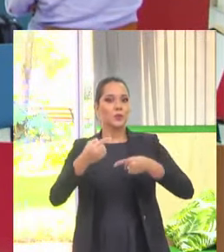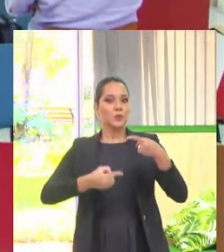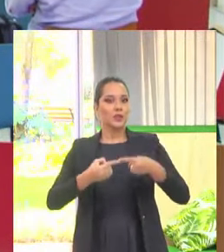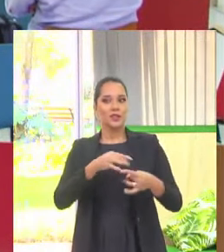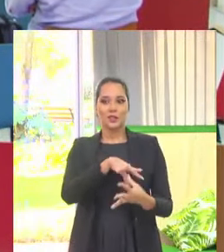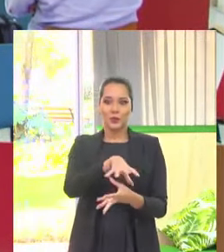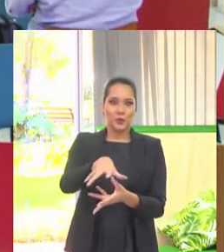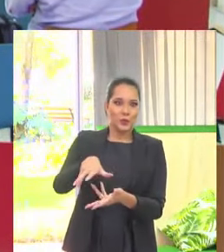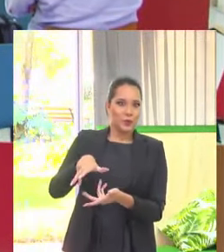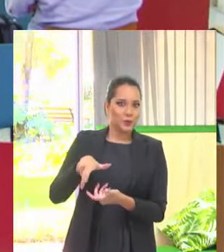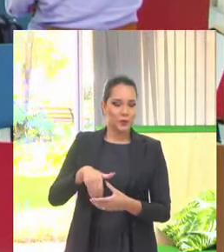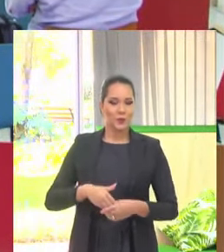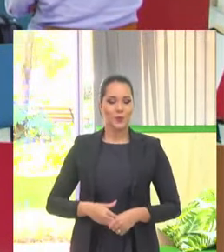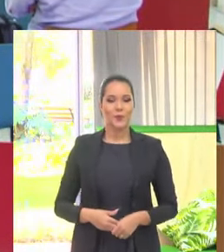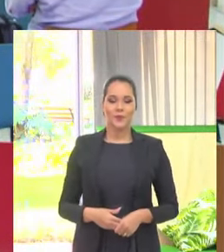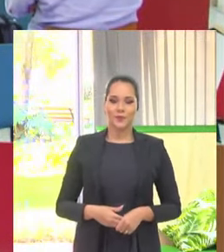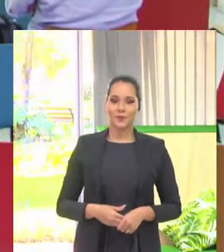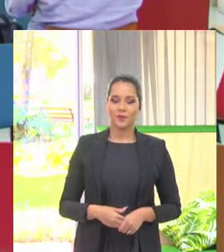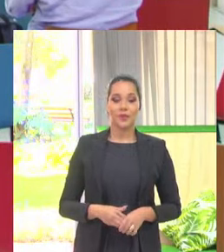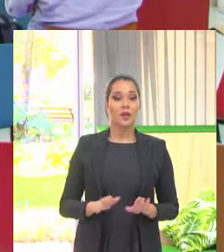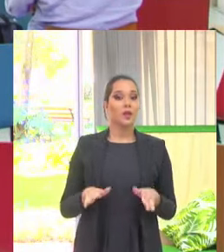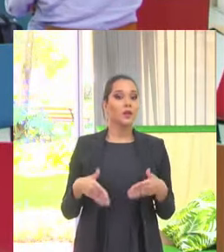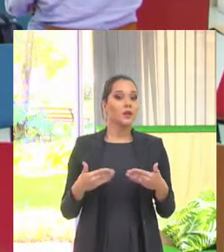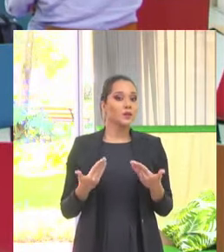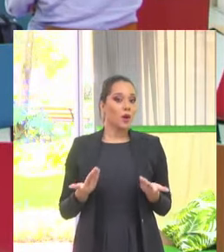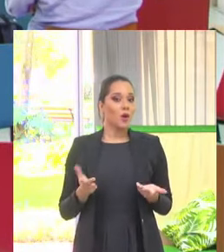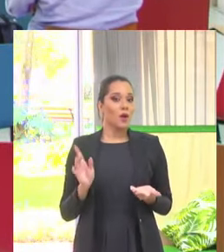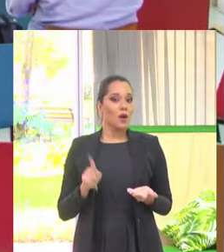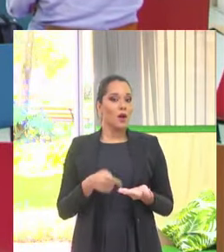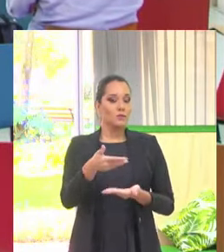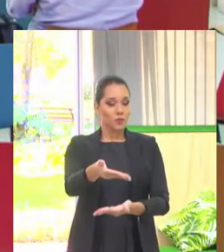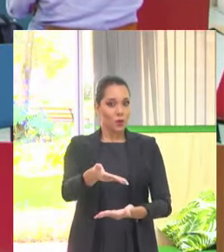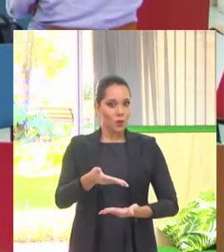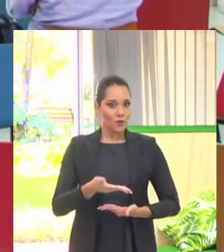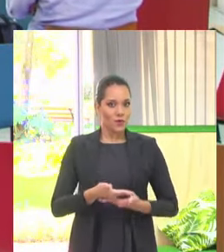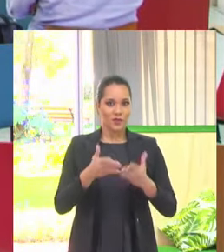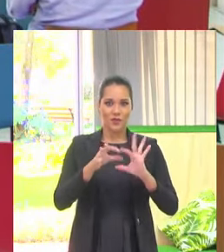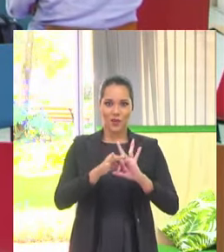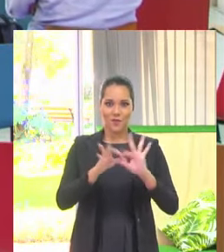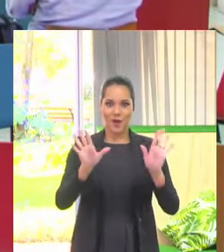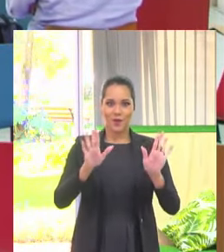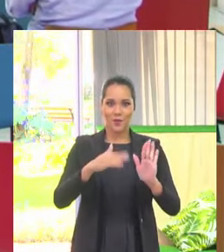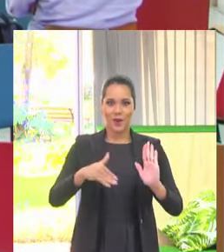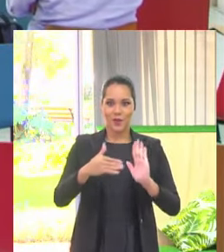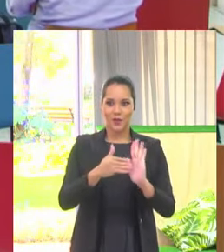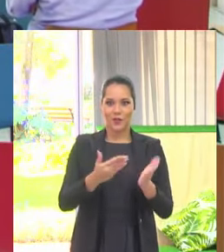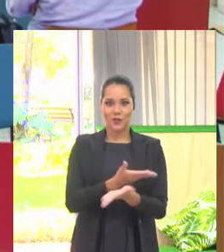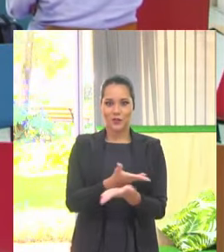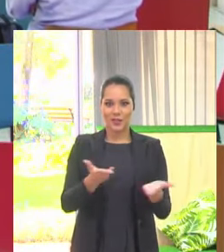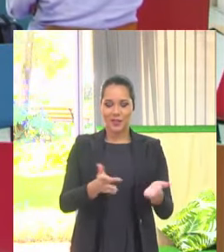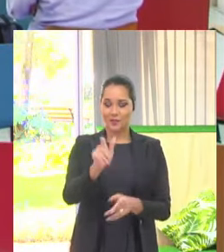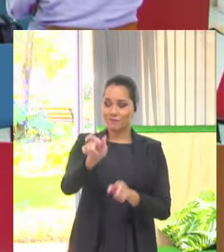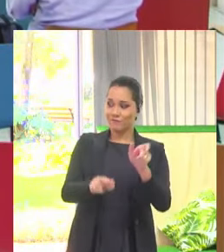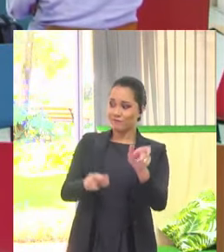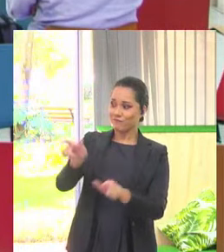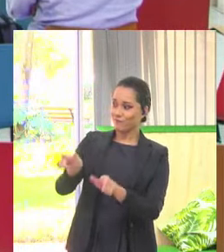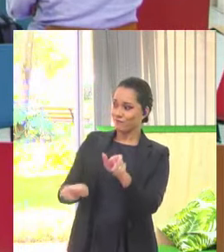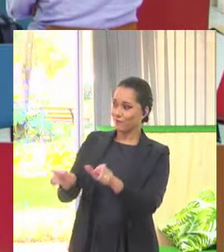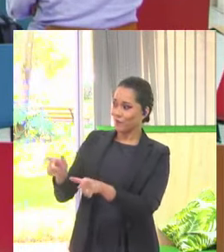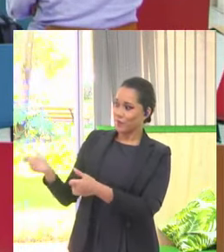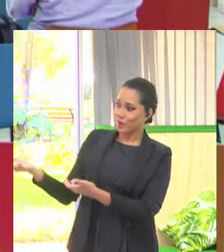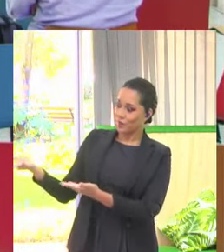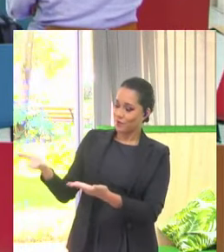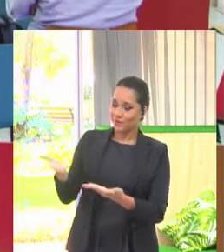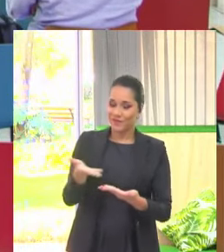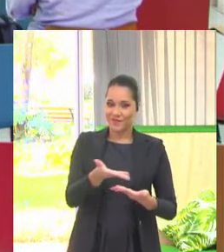So it's an open invitation to you, to your colleagues, to come, and you have